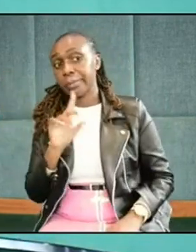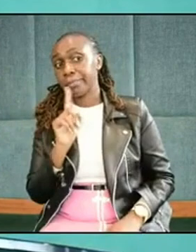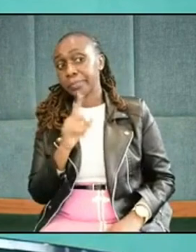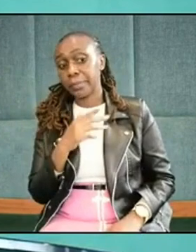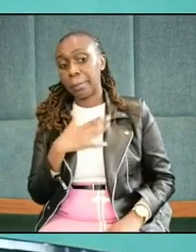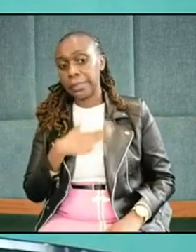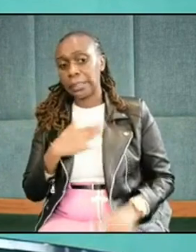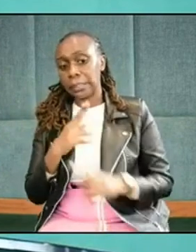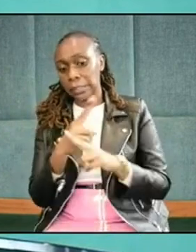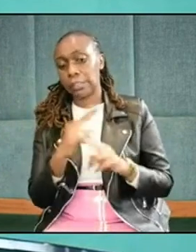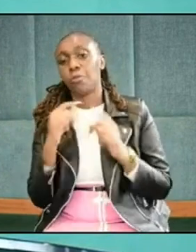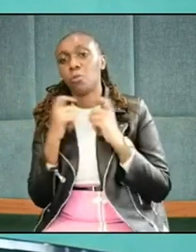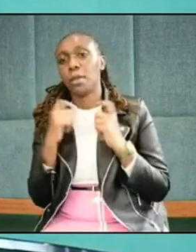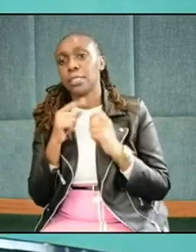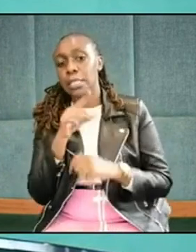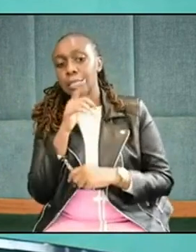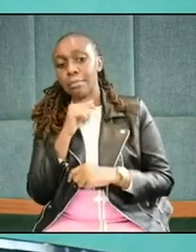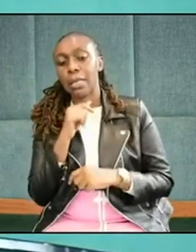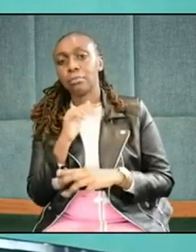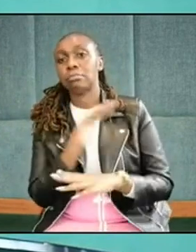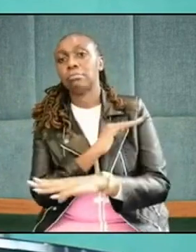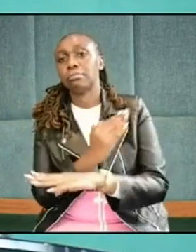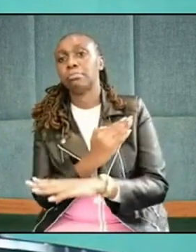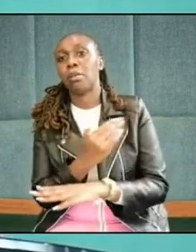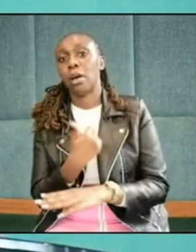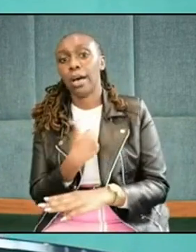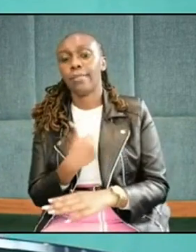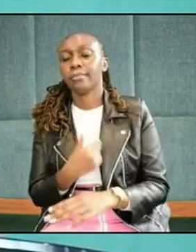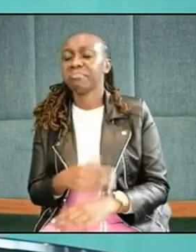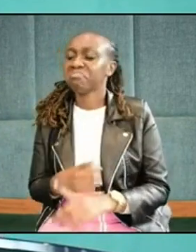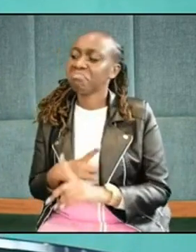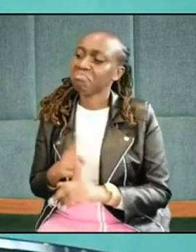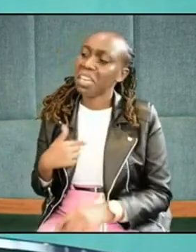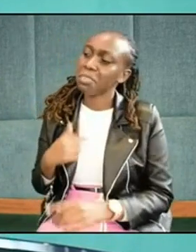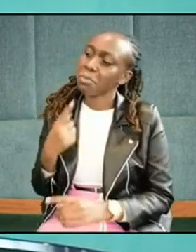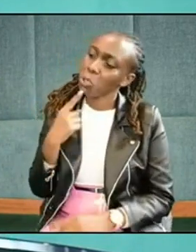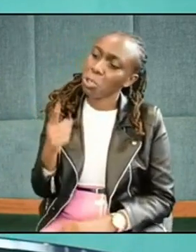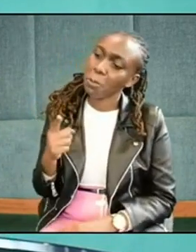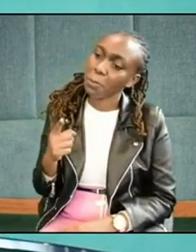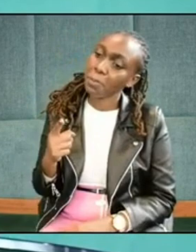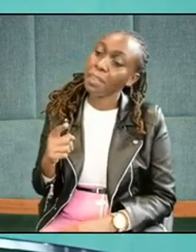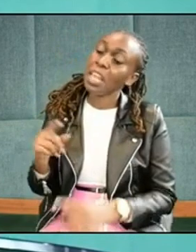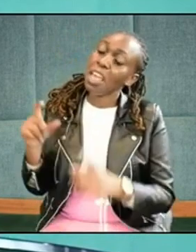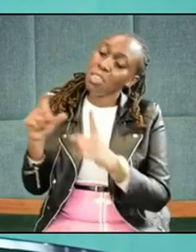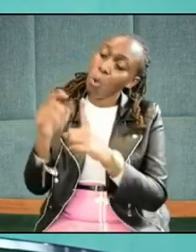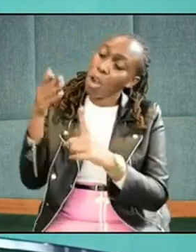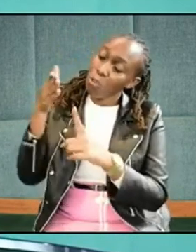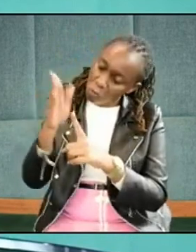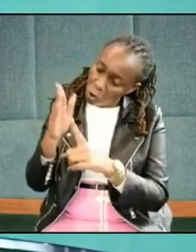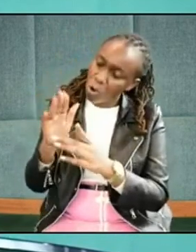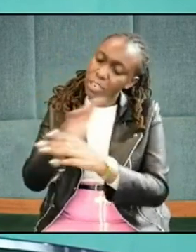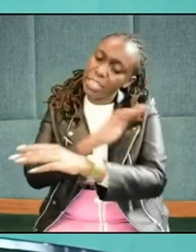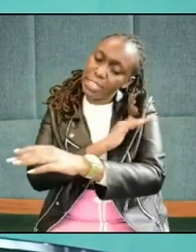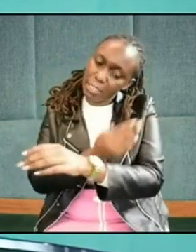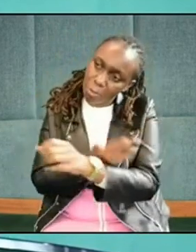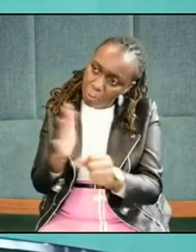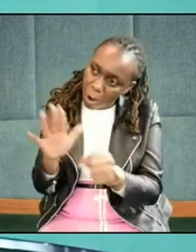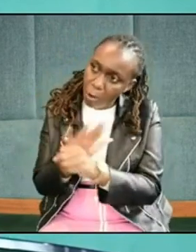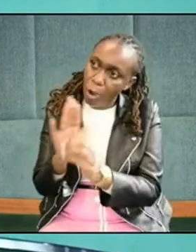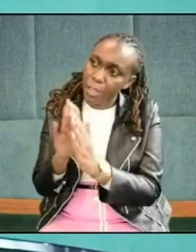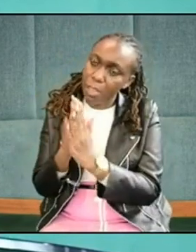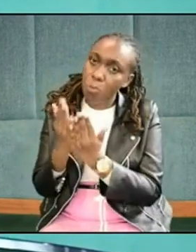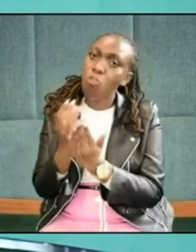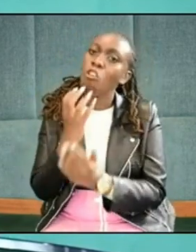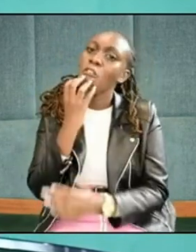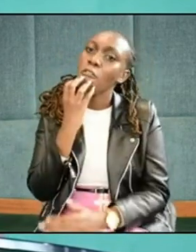is so powerful." And I said to them, "The word of God is more powerful according to the book of Hebrews. It goes to the dividing